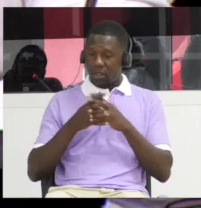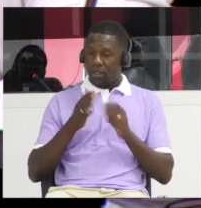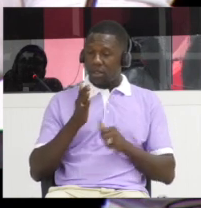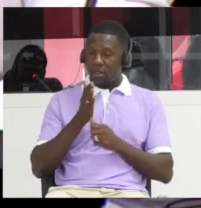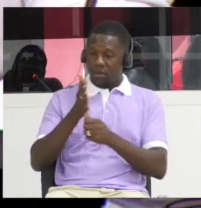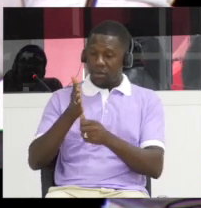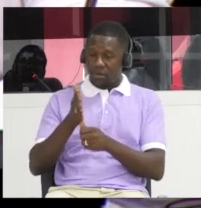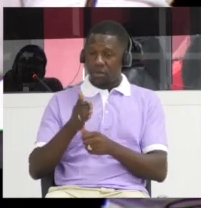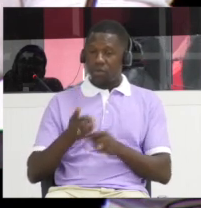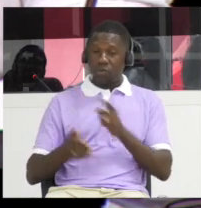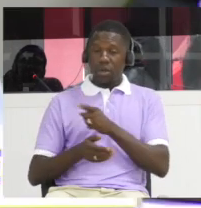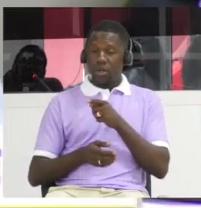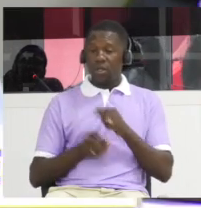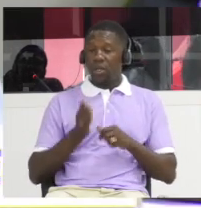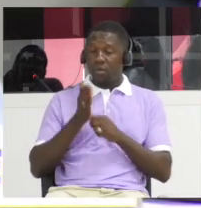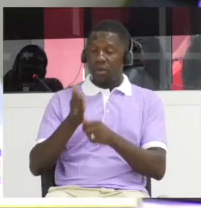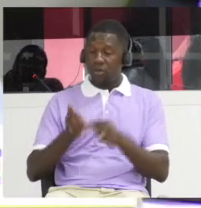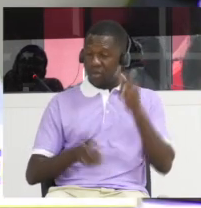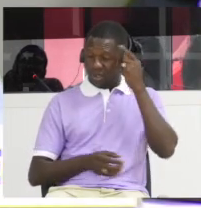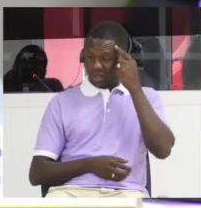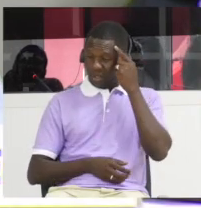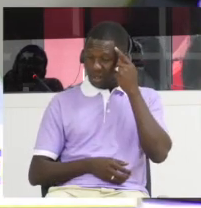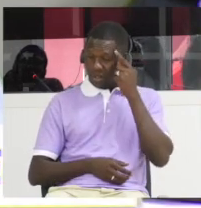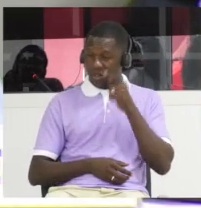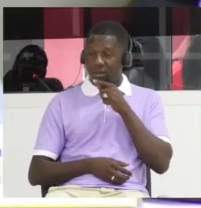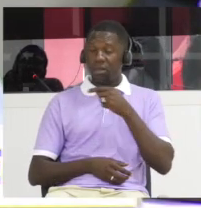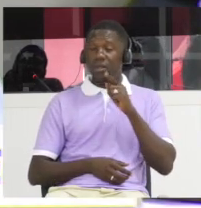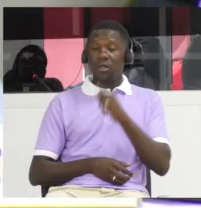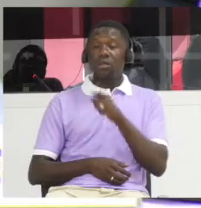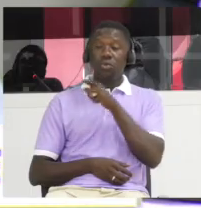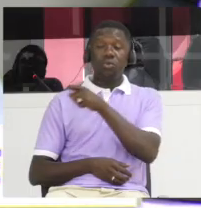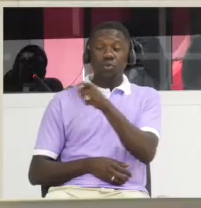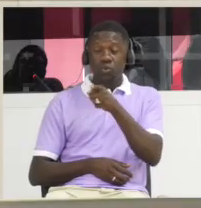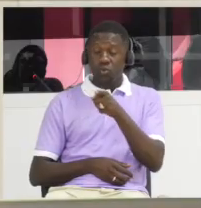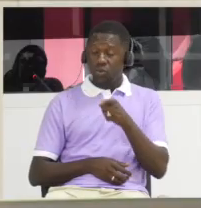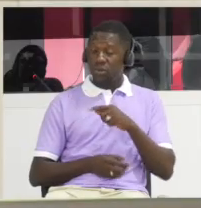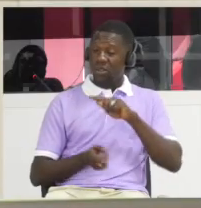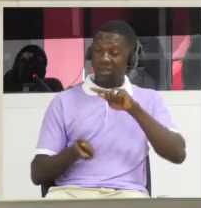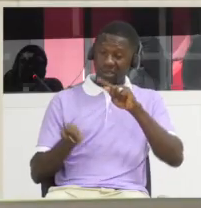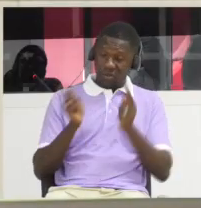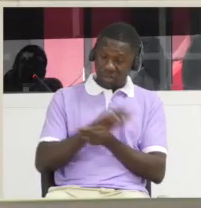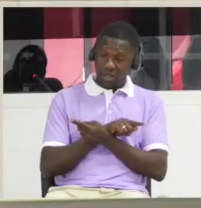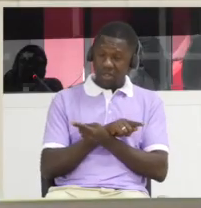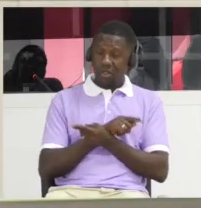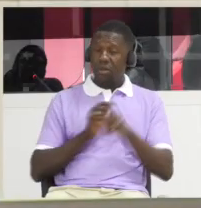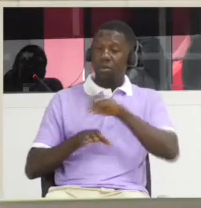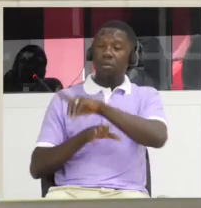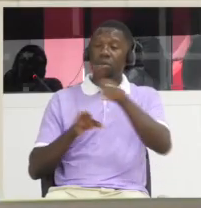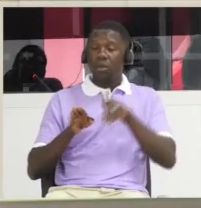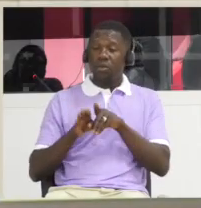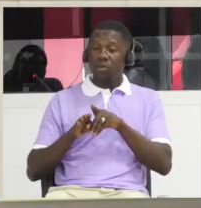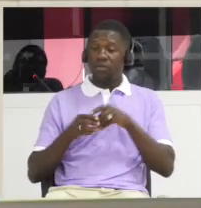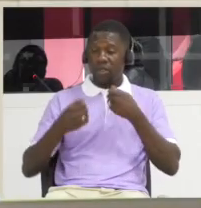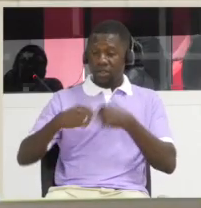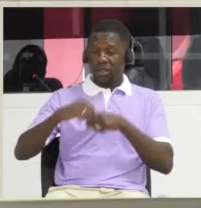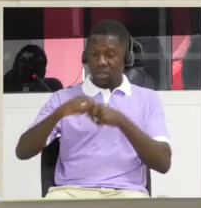wherein he suggested that you changed the venue of the exercise